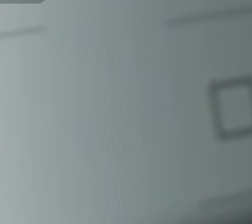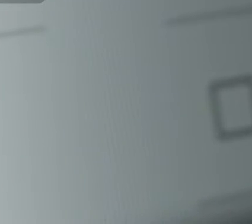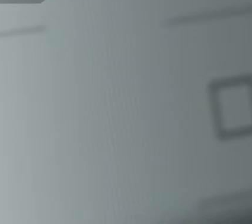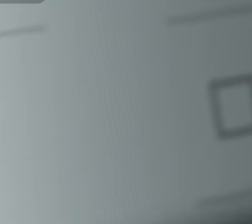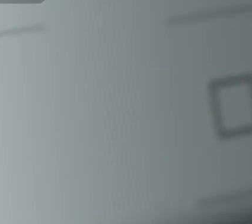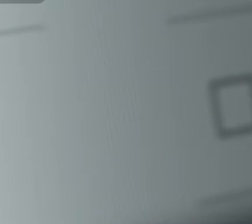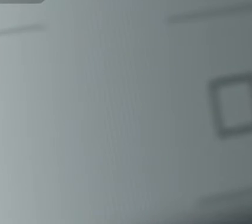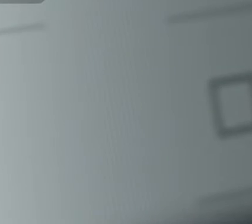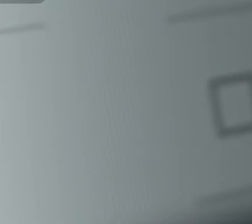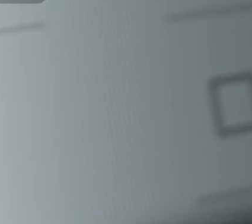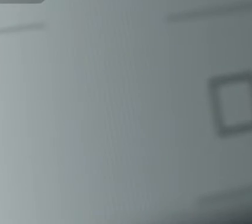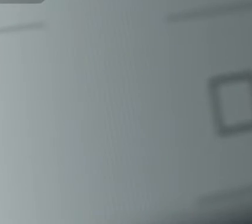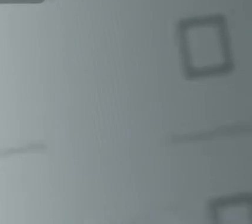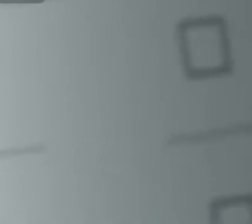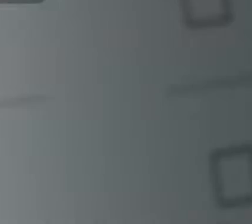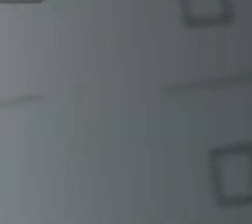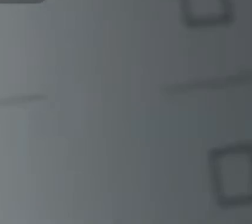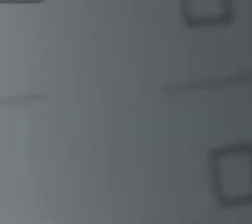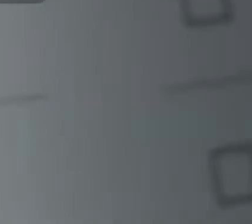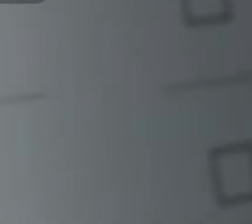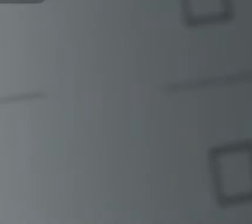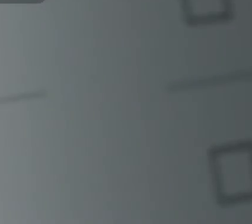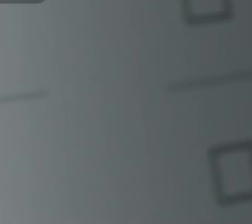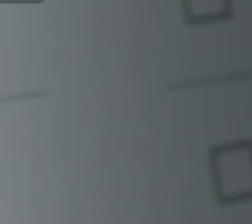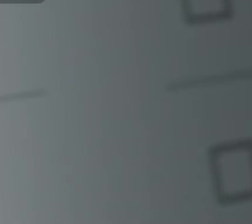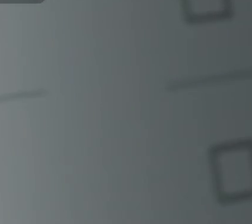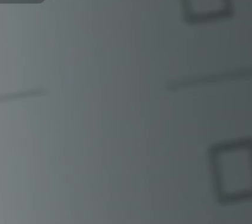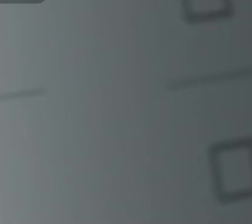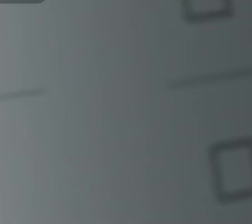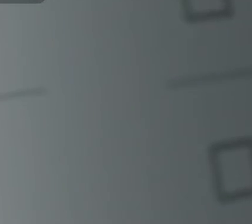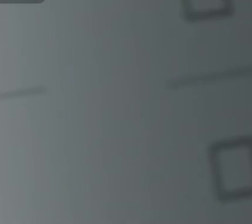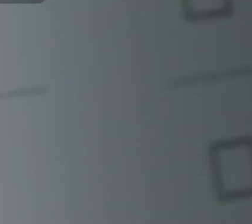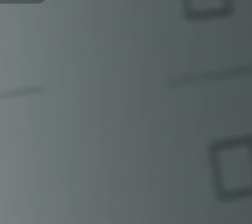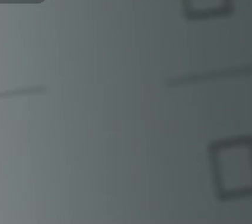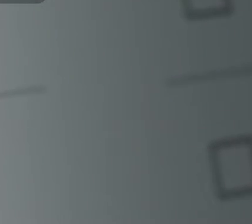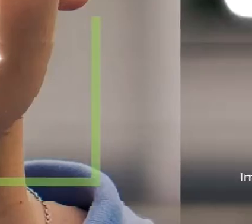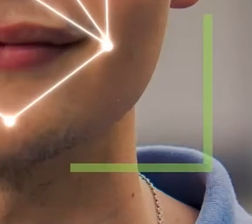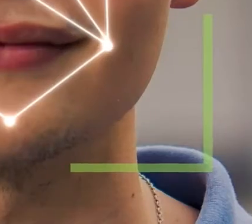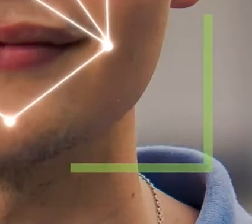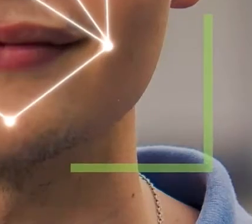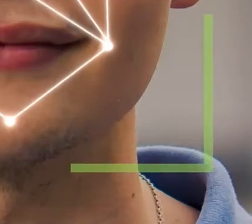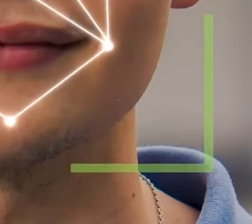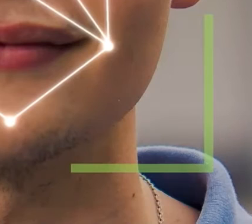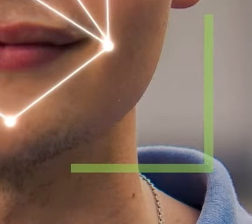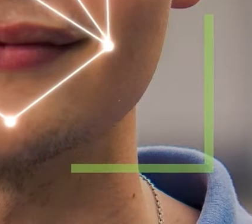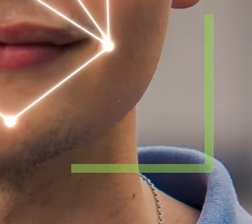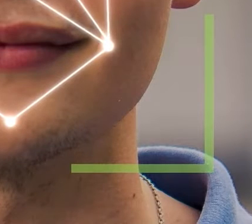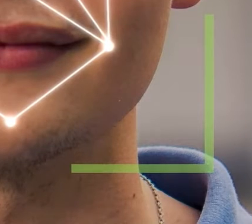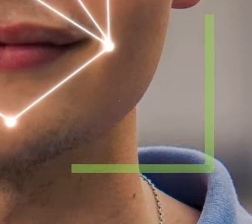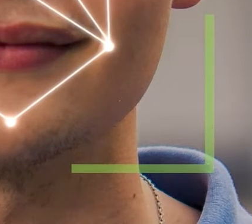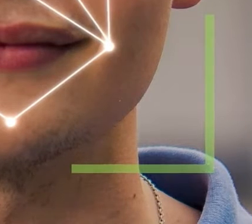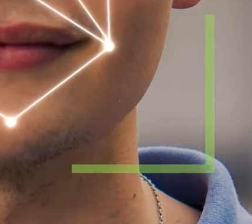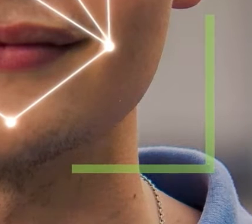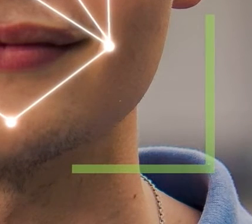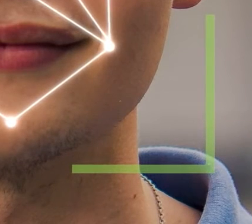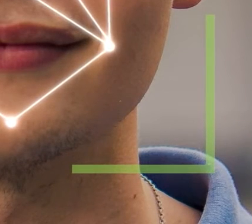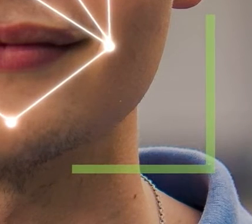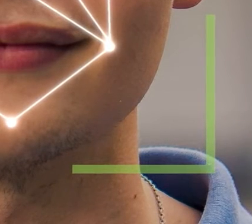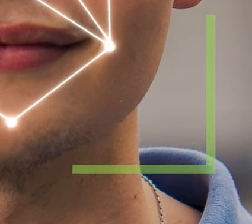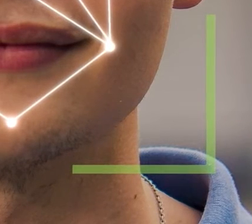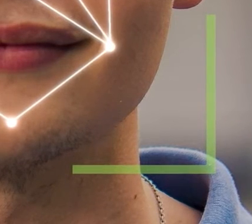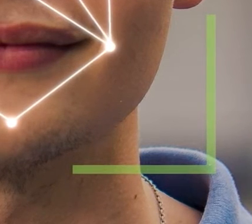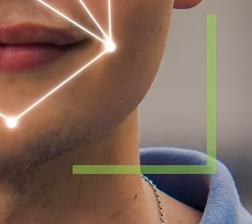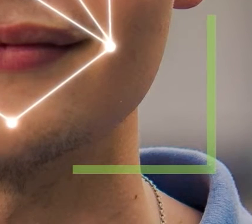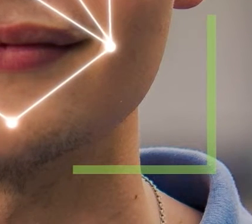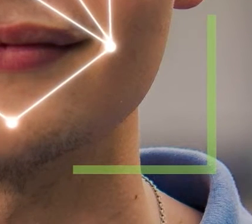a filtration capacity of approximately 99.9%. Facial recognition. Our